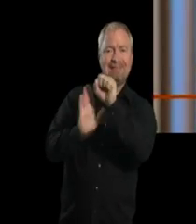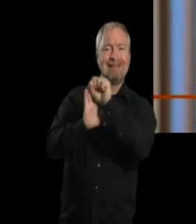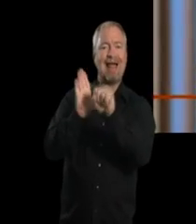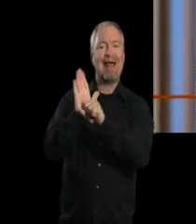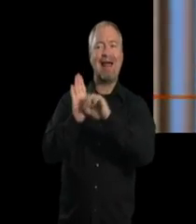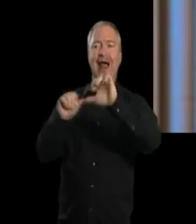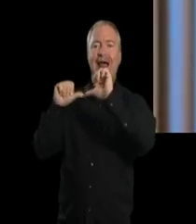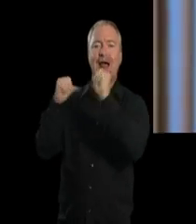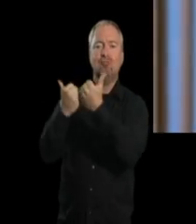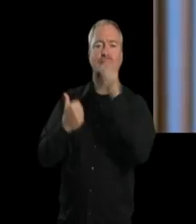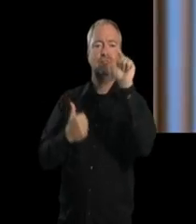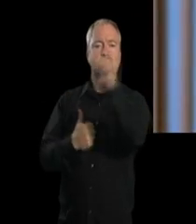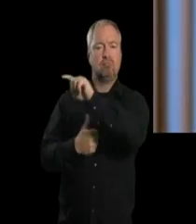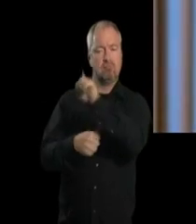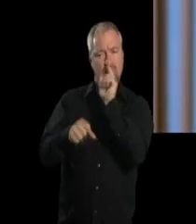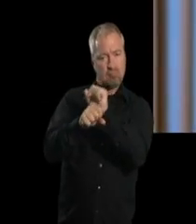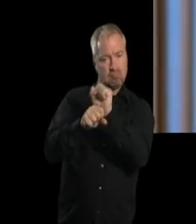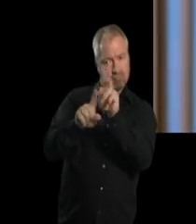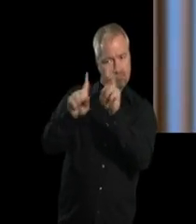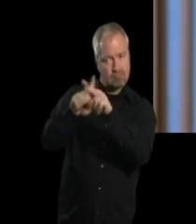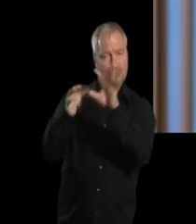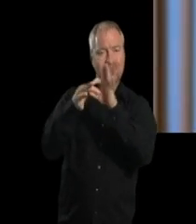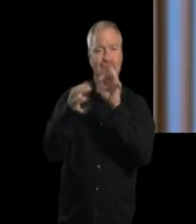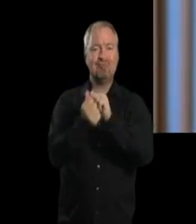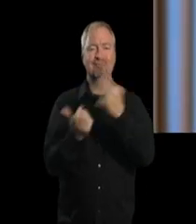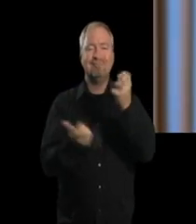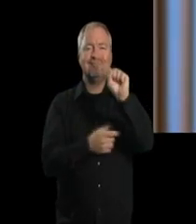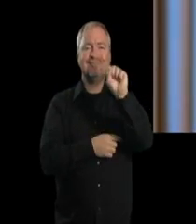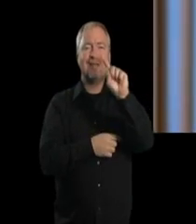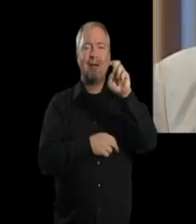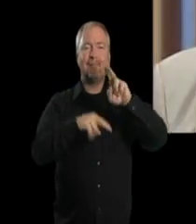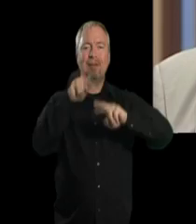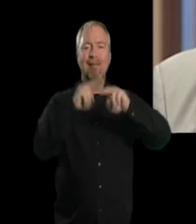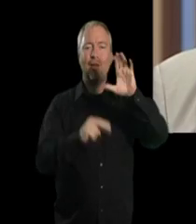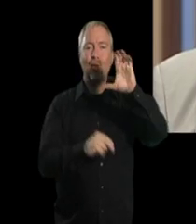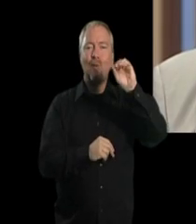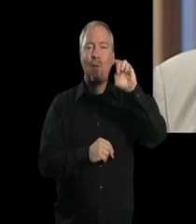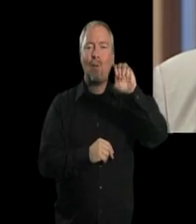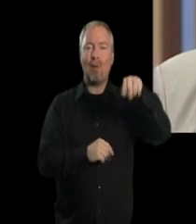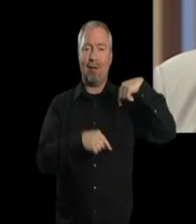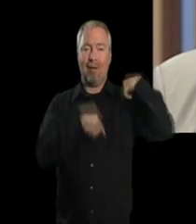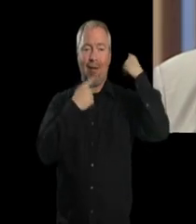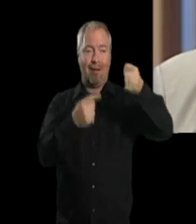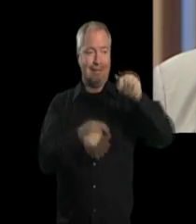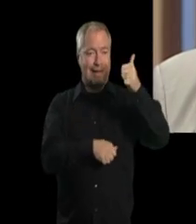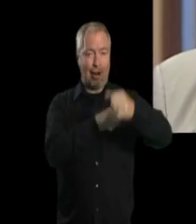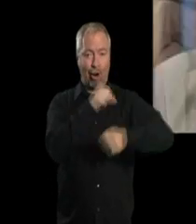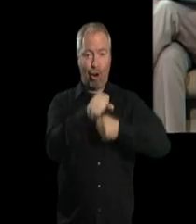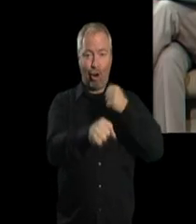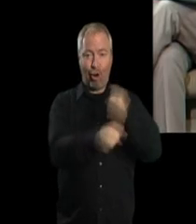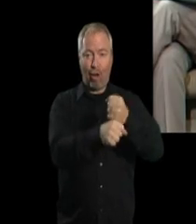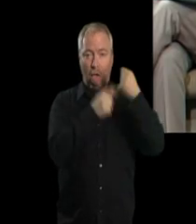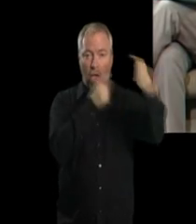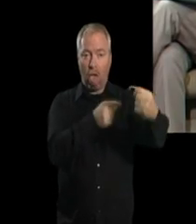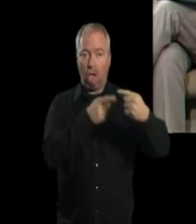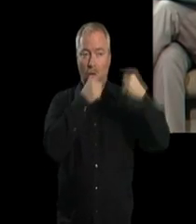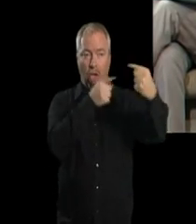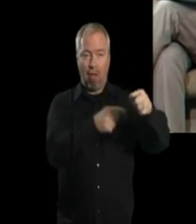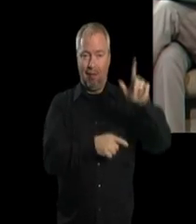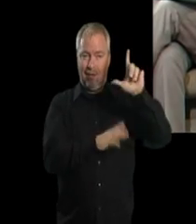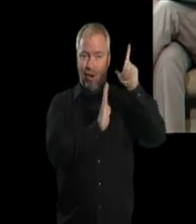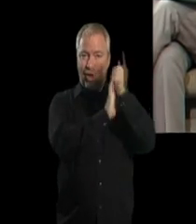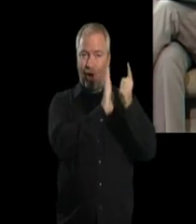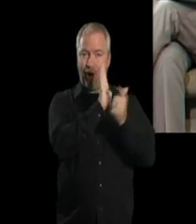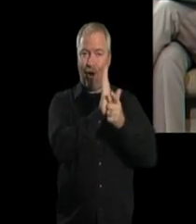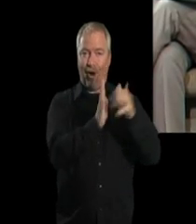agency, endorsed filing aggrieved party status, State Building Code Chapter 1340, which was passed 10 years